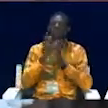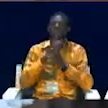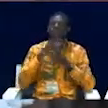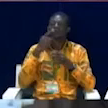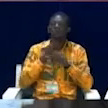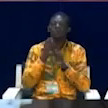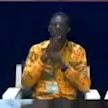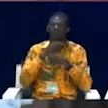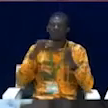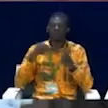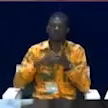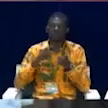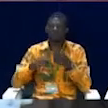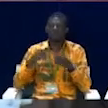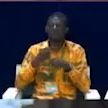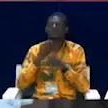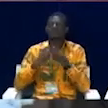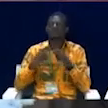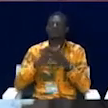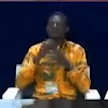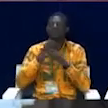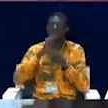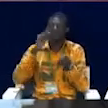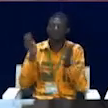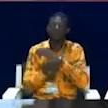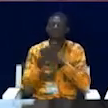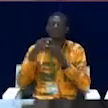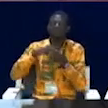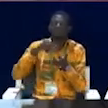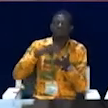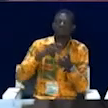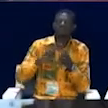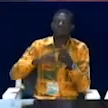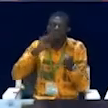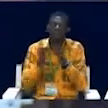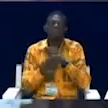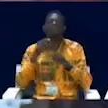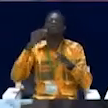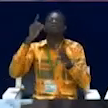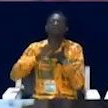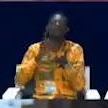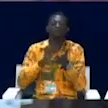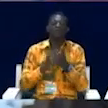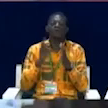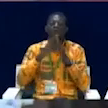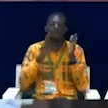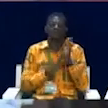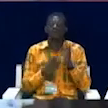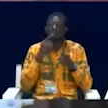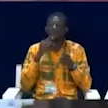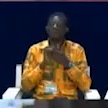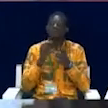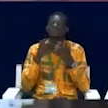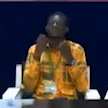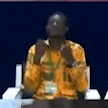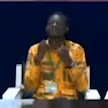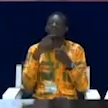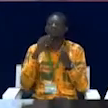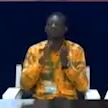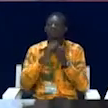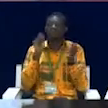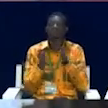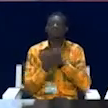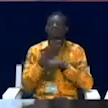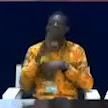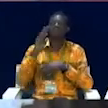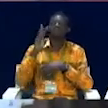makes the barren fruitful, who changes the doctor's report, who heals of epilepsy, who changes 60